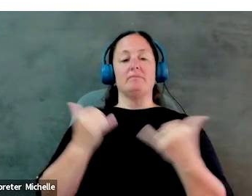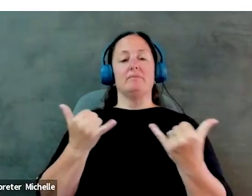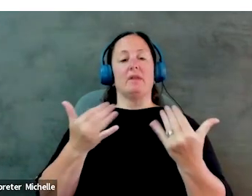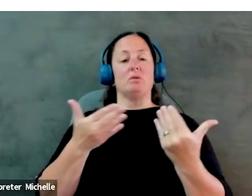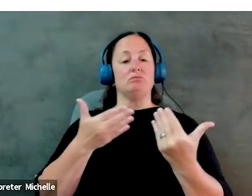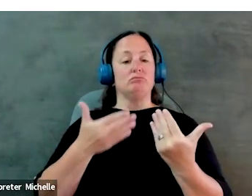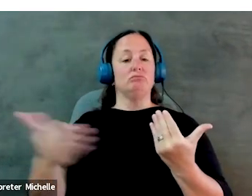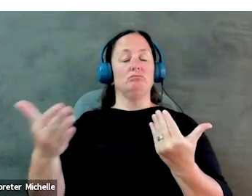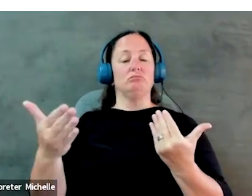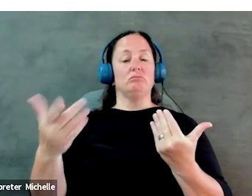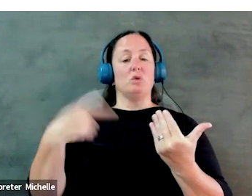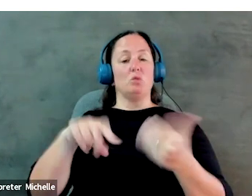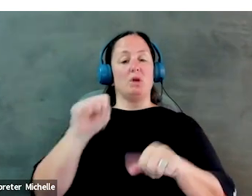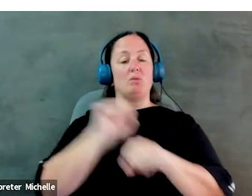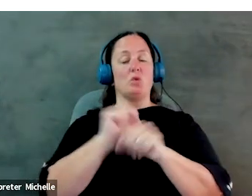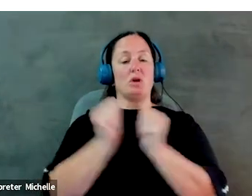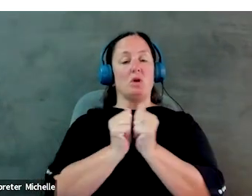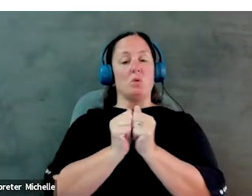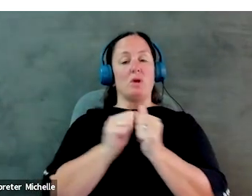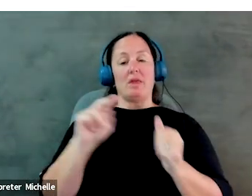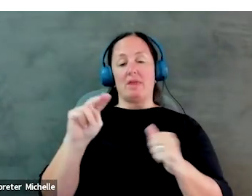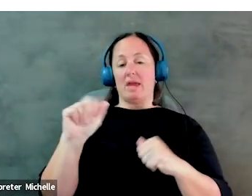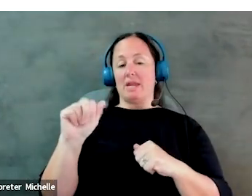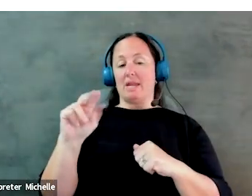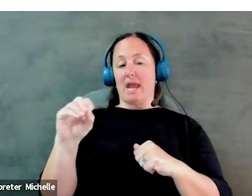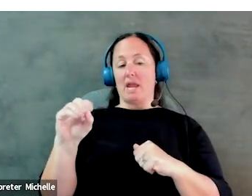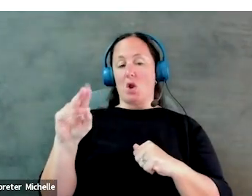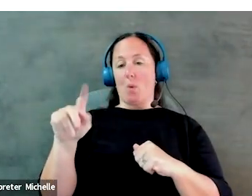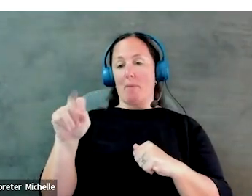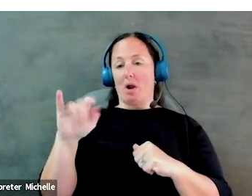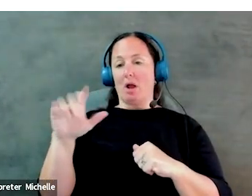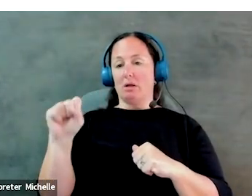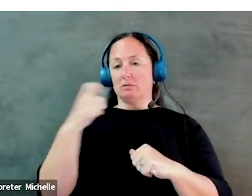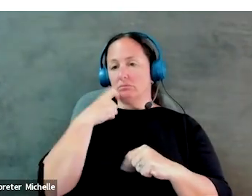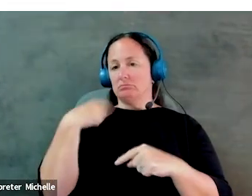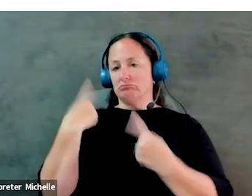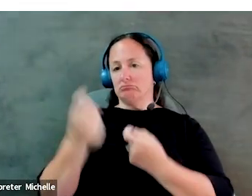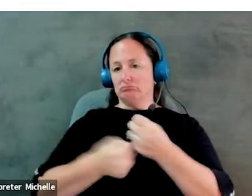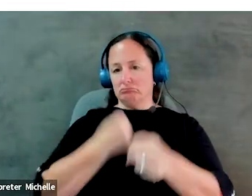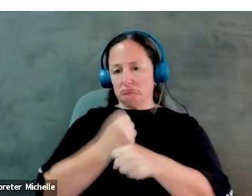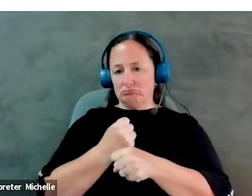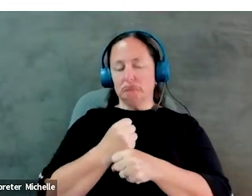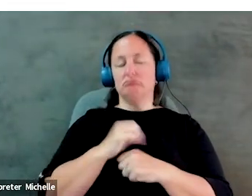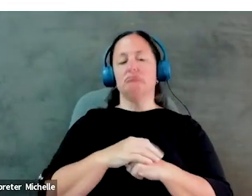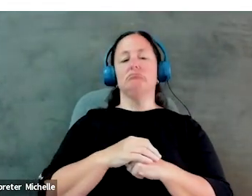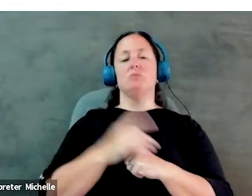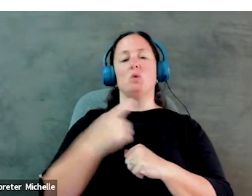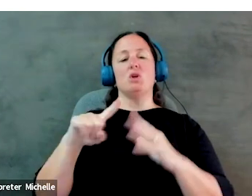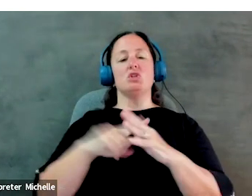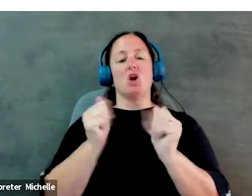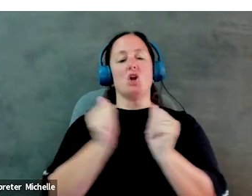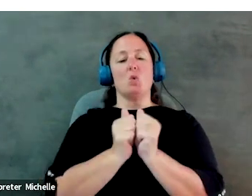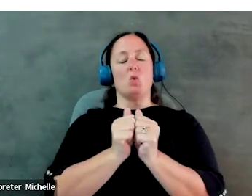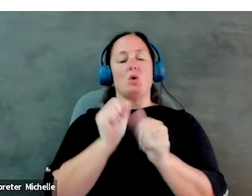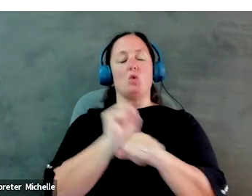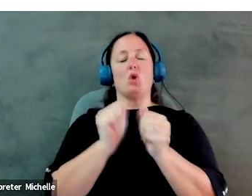And then moving forward, we have been working with nanoparticles in this past few years, and we started